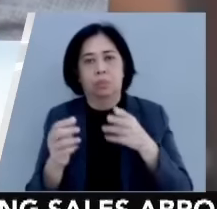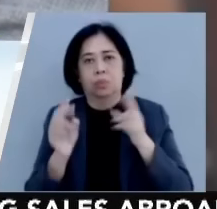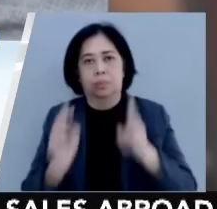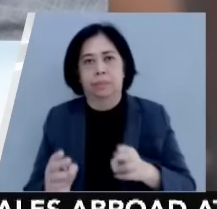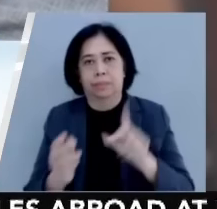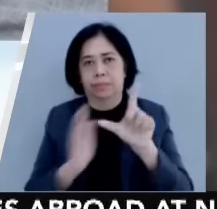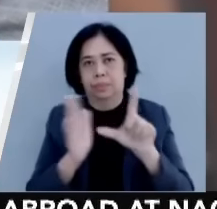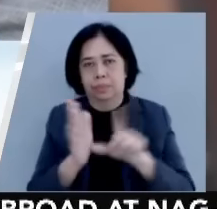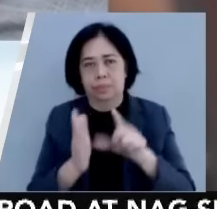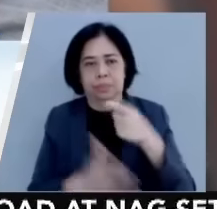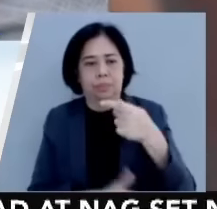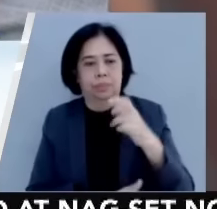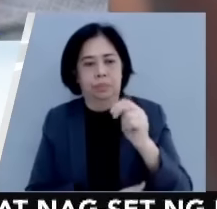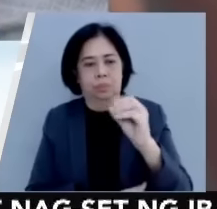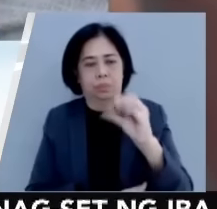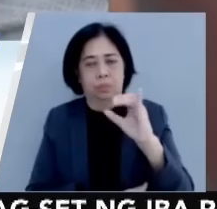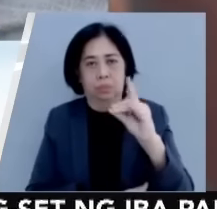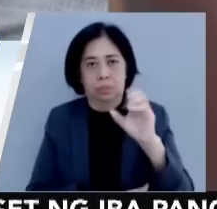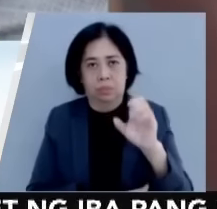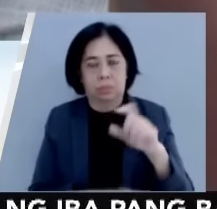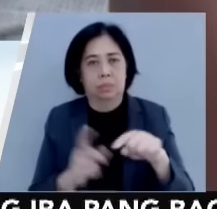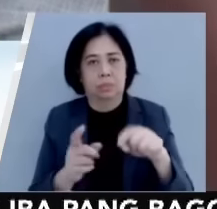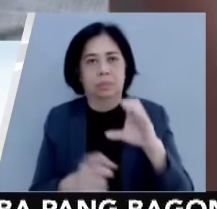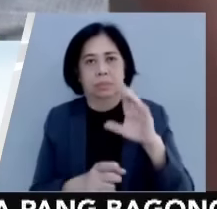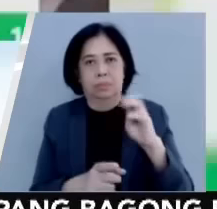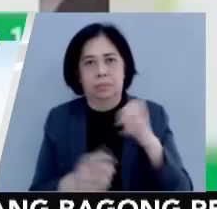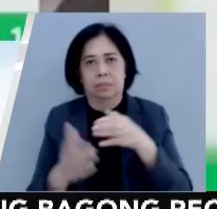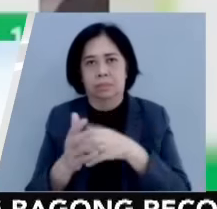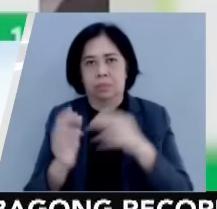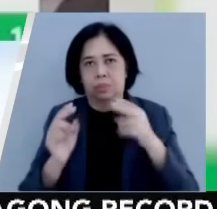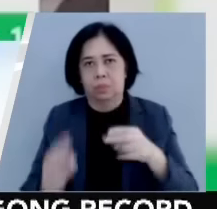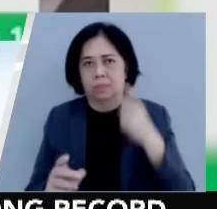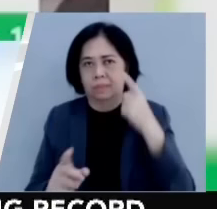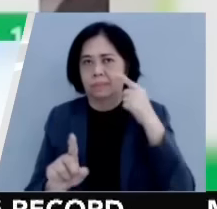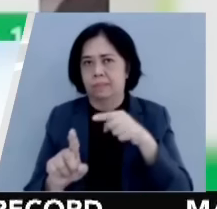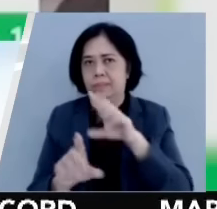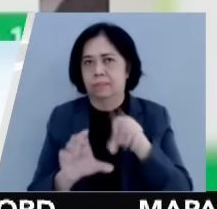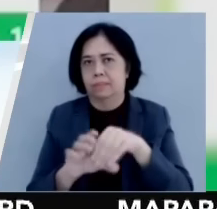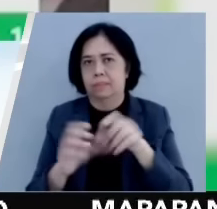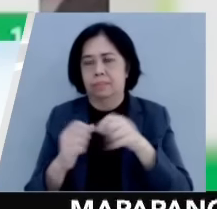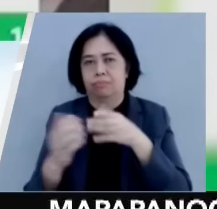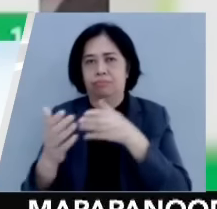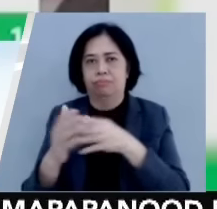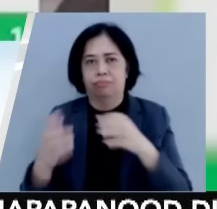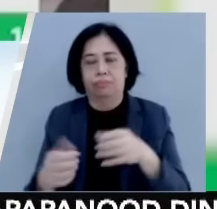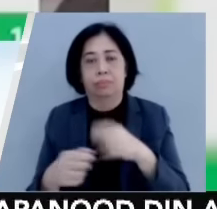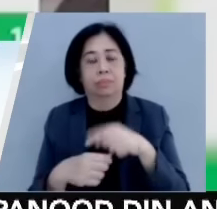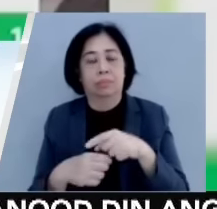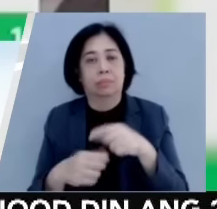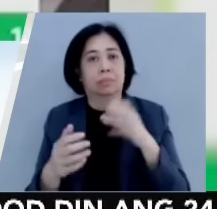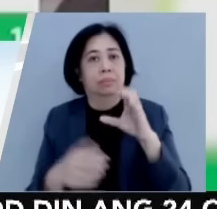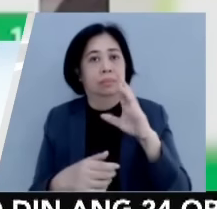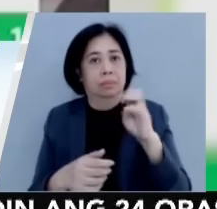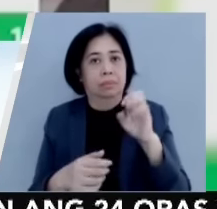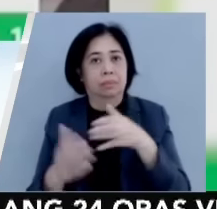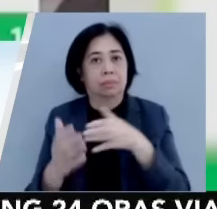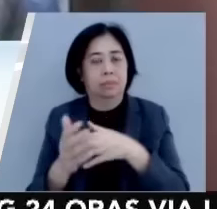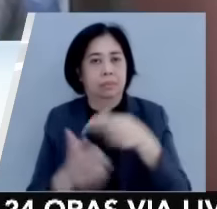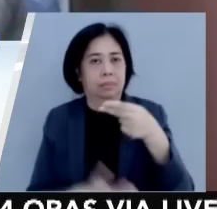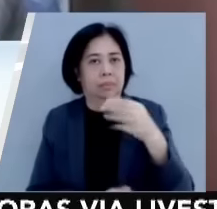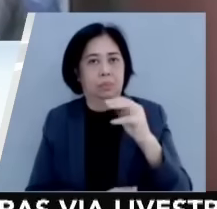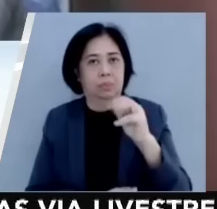Crimes Against Humanity ang tinitignan laban kay Duterte. Katuwang ito ng Crimes Against Humanity na pinaharap sa dating Pangulo